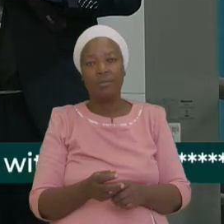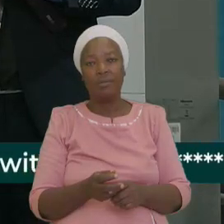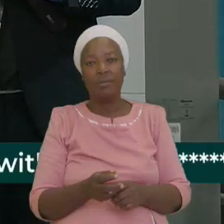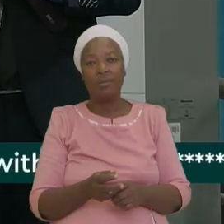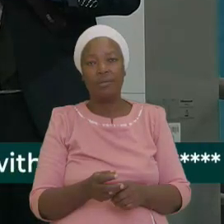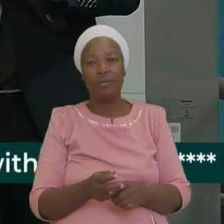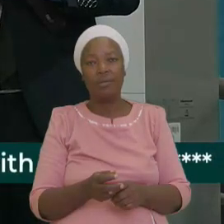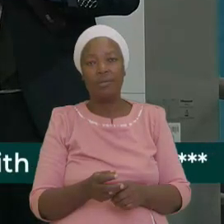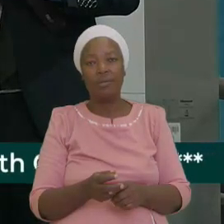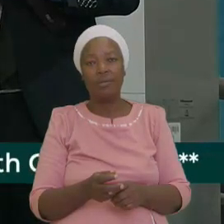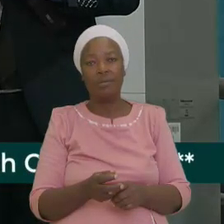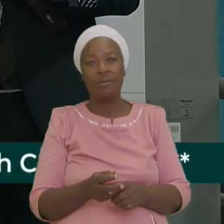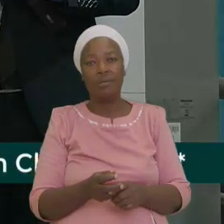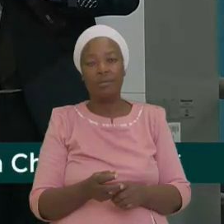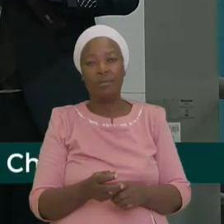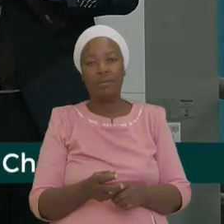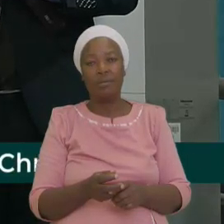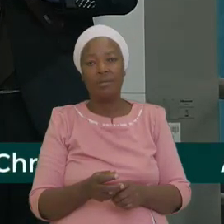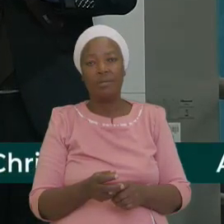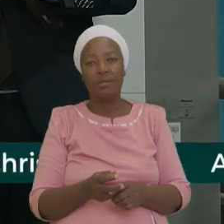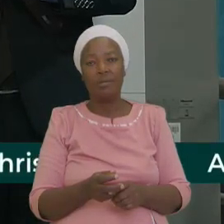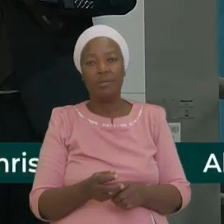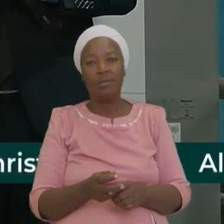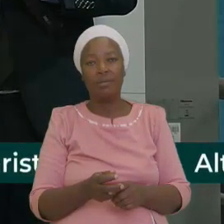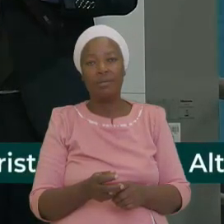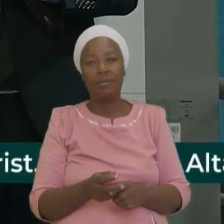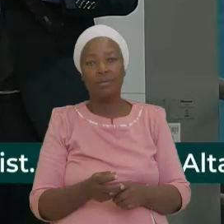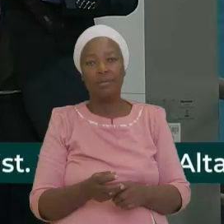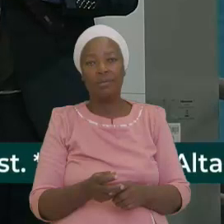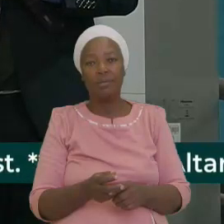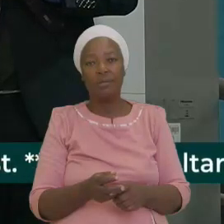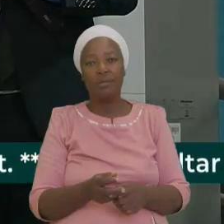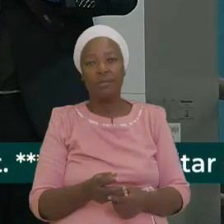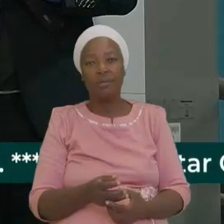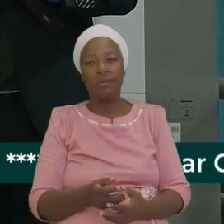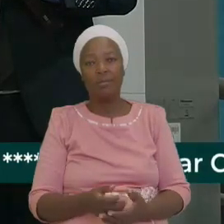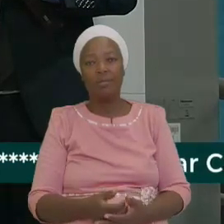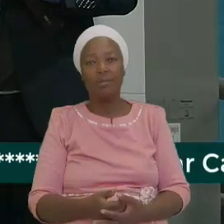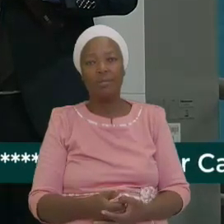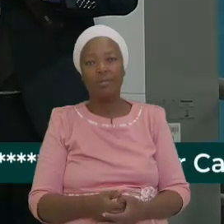Il y a un banquet